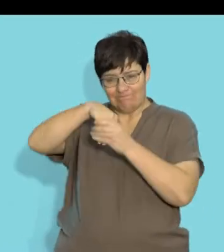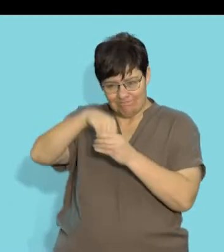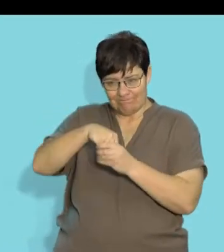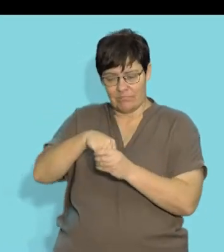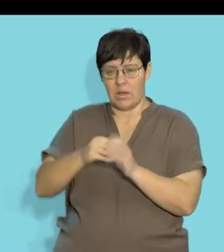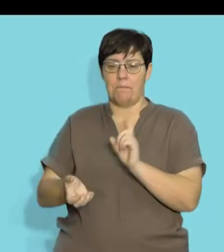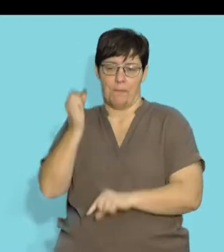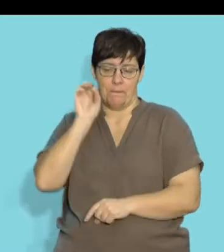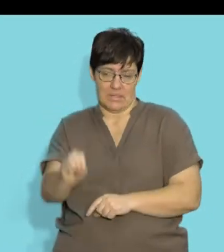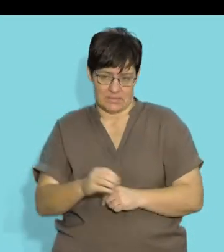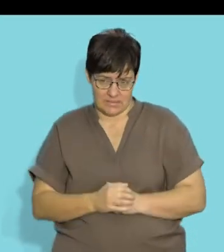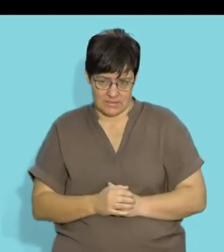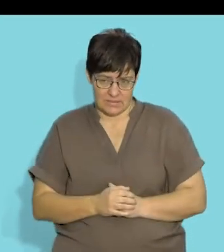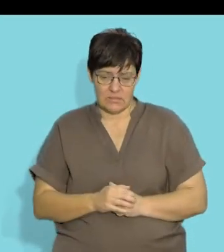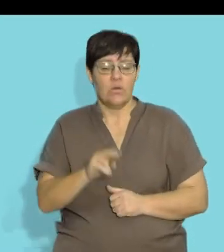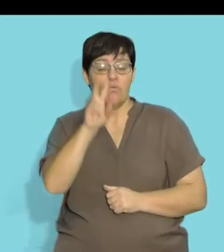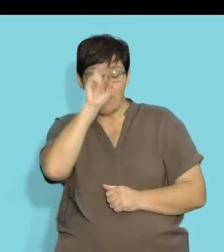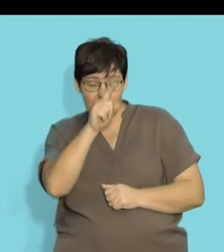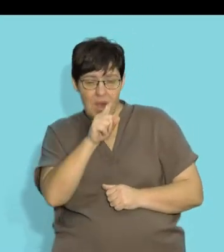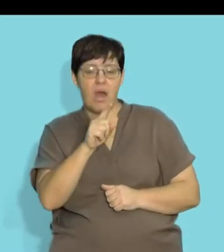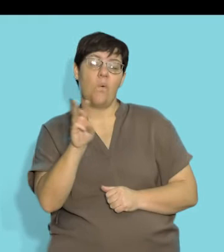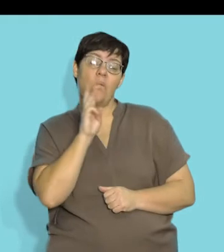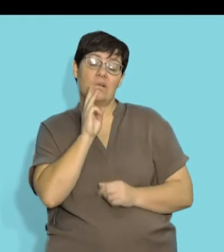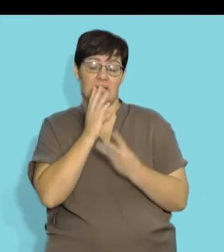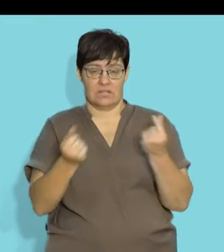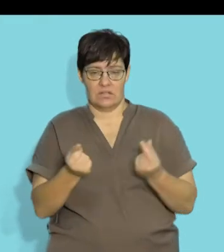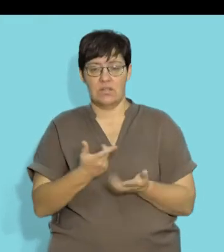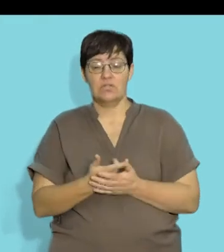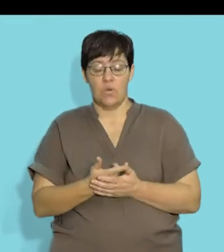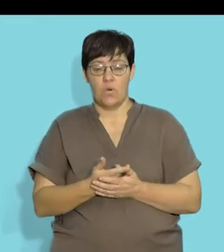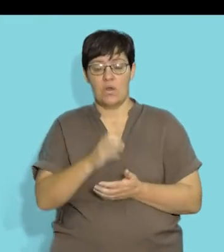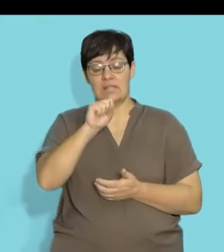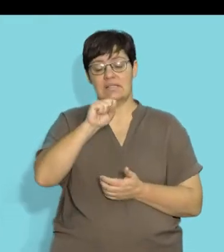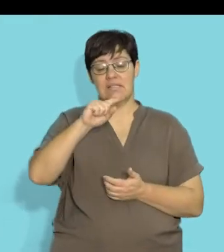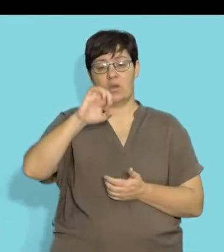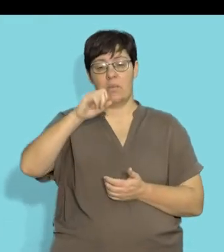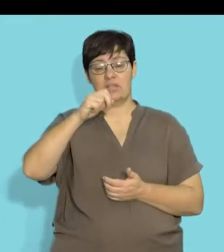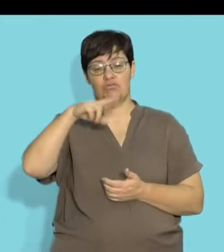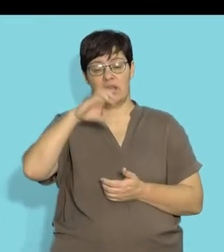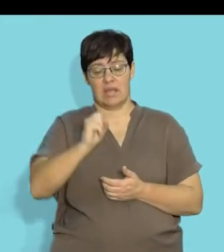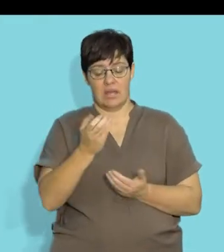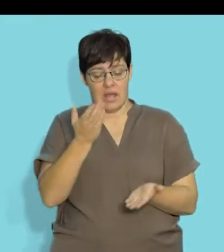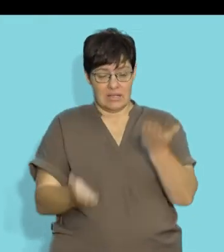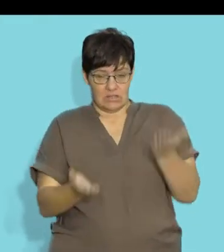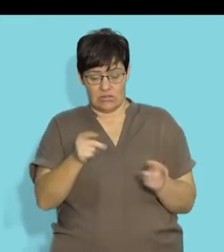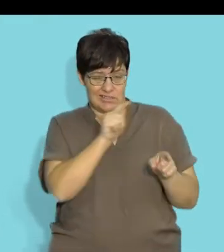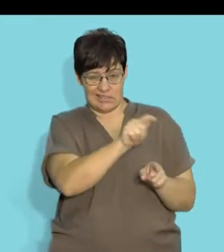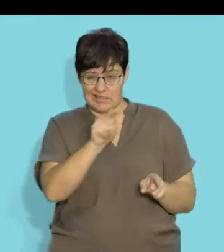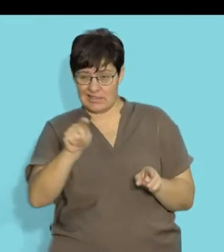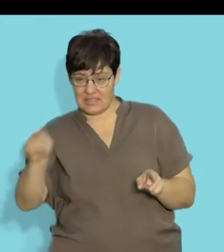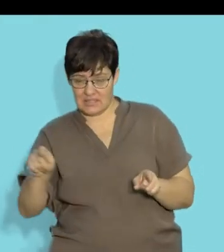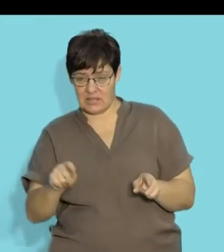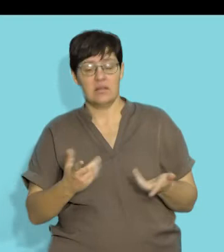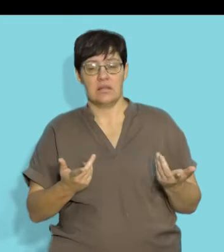hydroxide ions in the solution, right? Remember, this is an aqueous solution, so the stoichiometric ratio for this dissociation or the